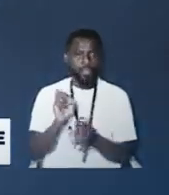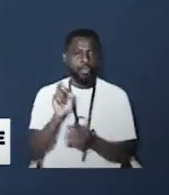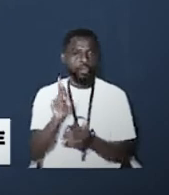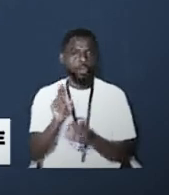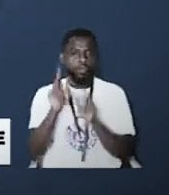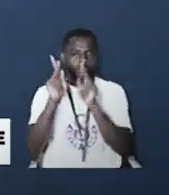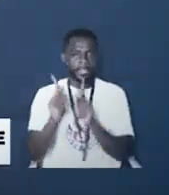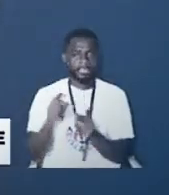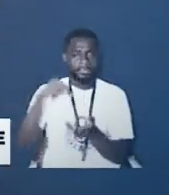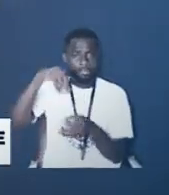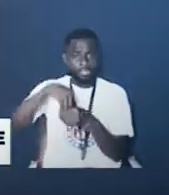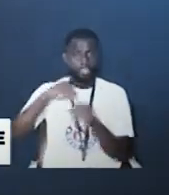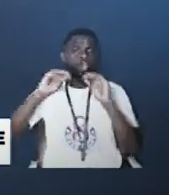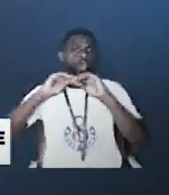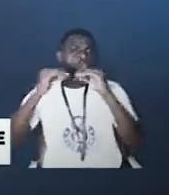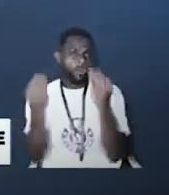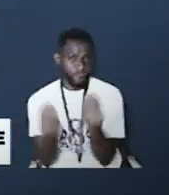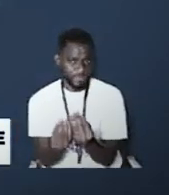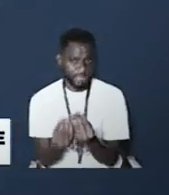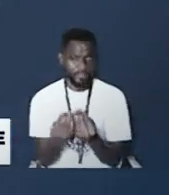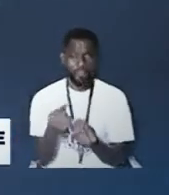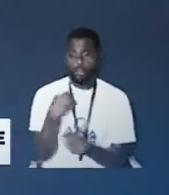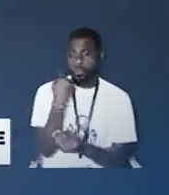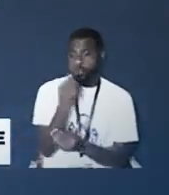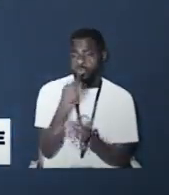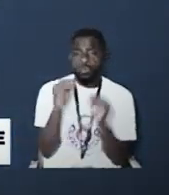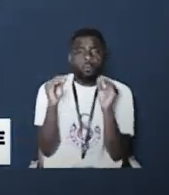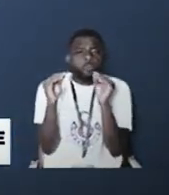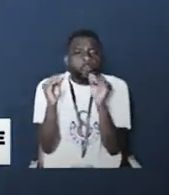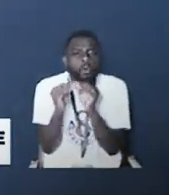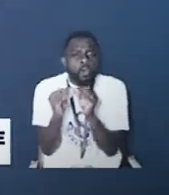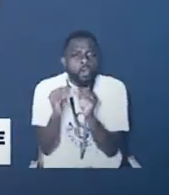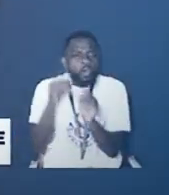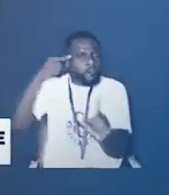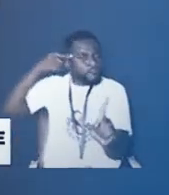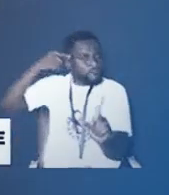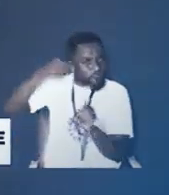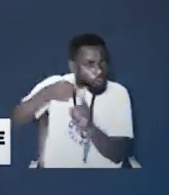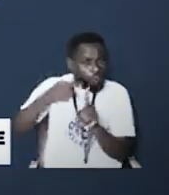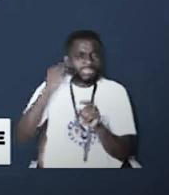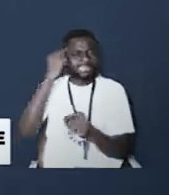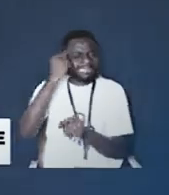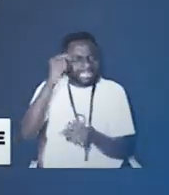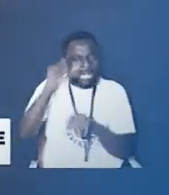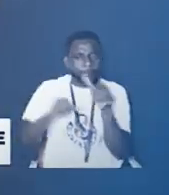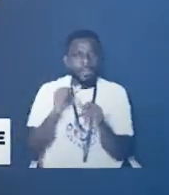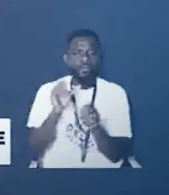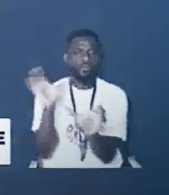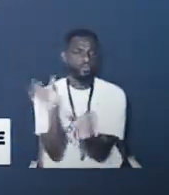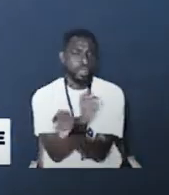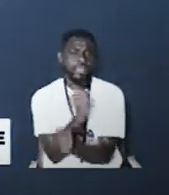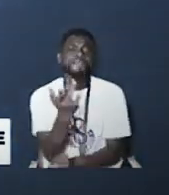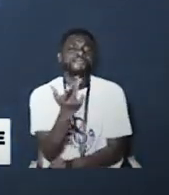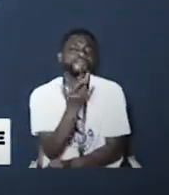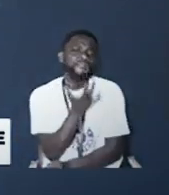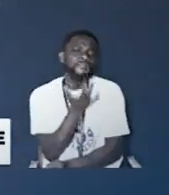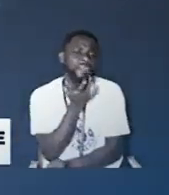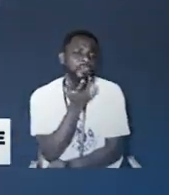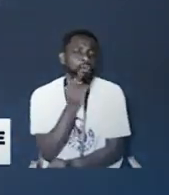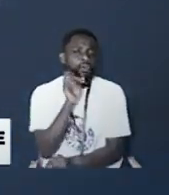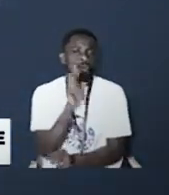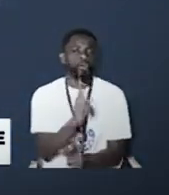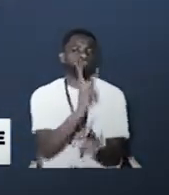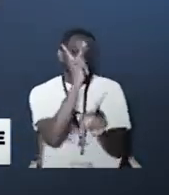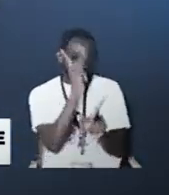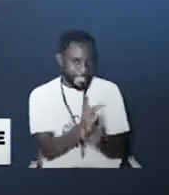public office who is more concerned about winning favor or retaining